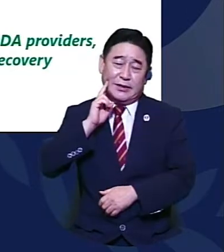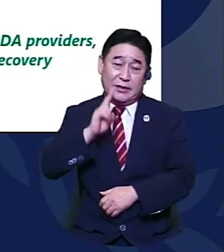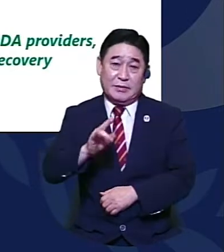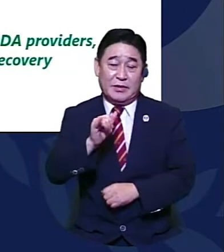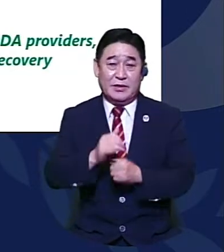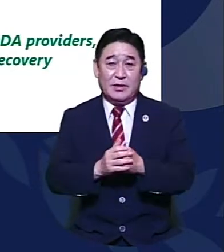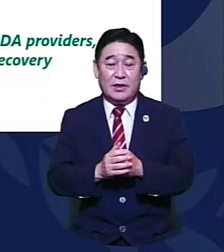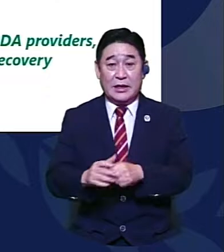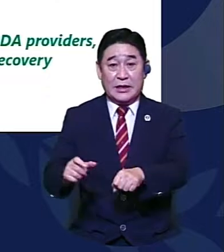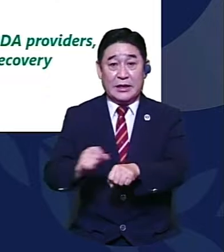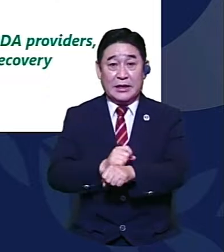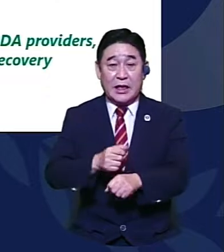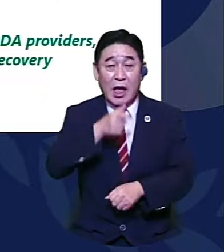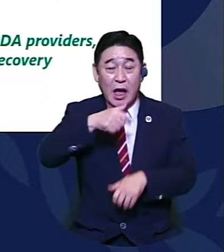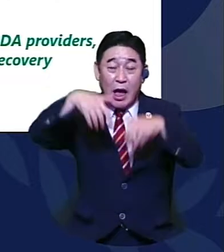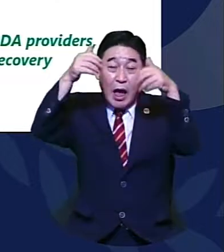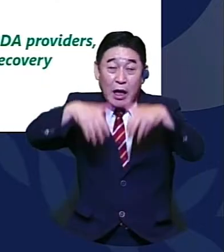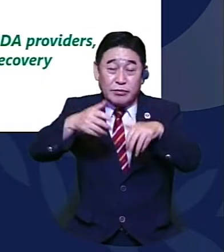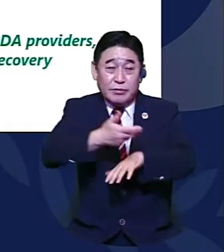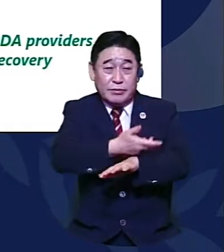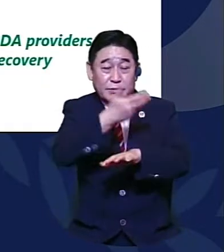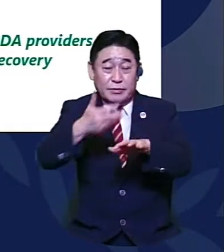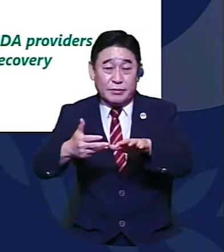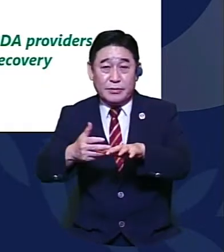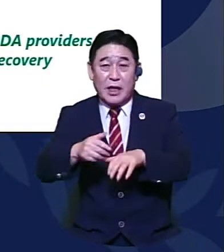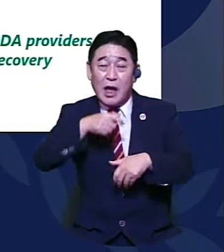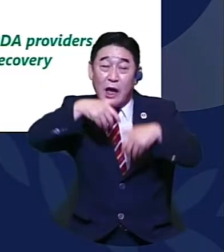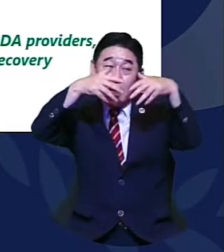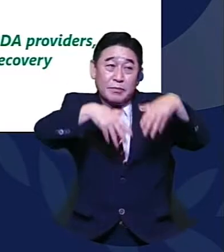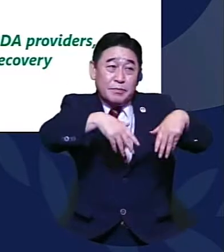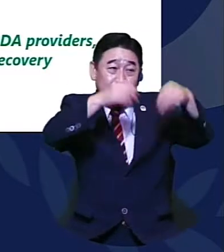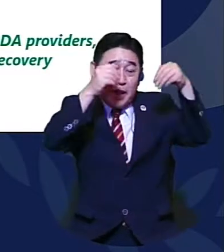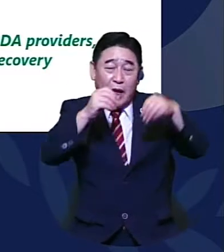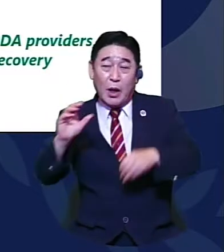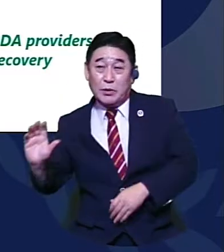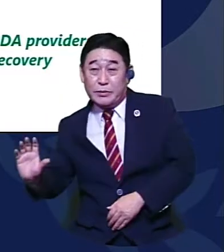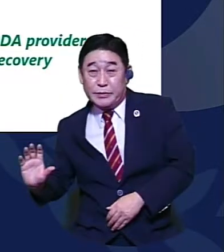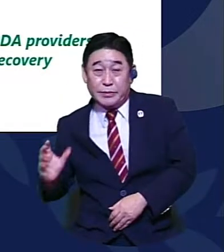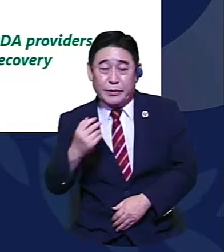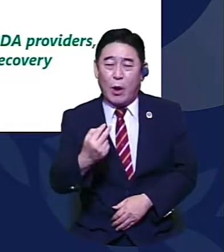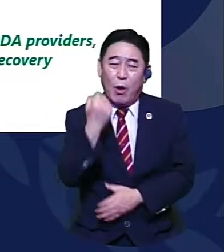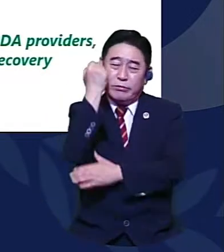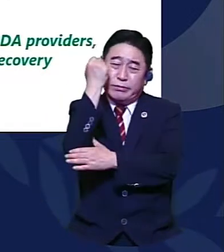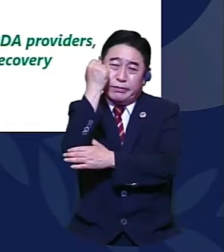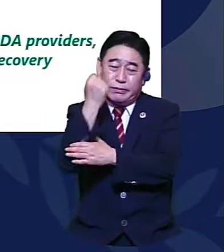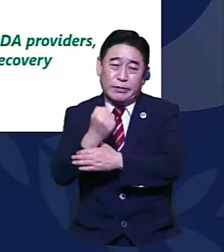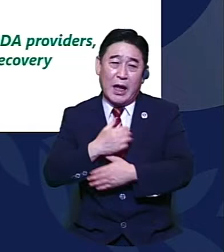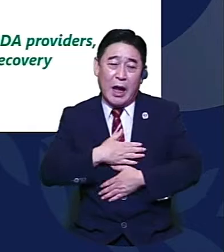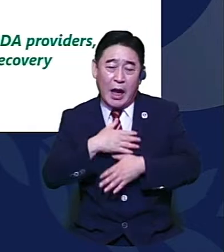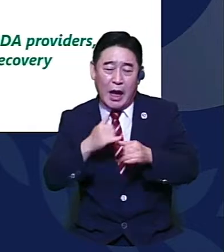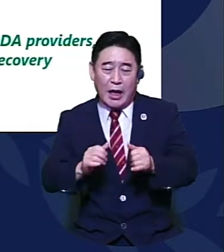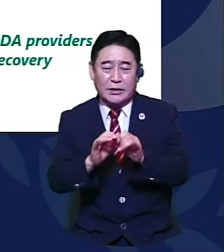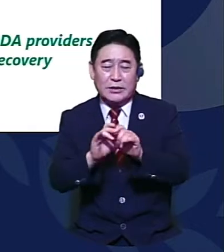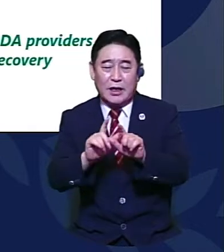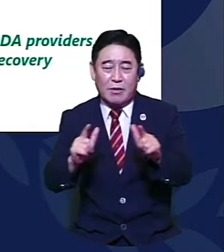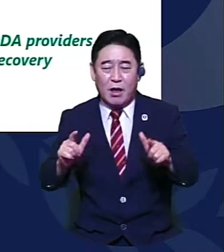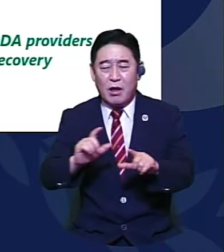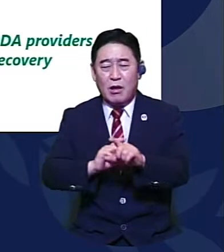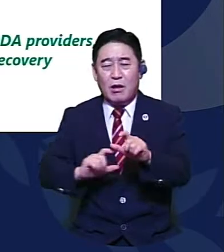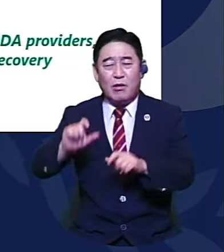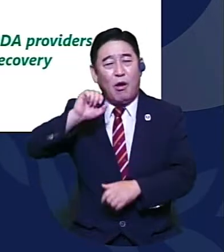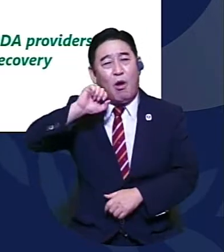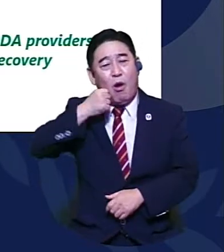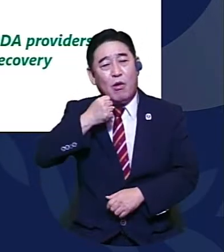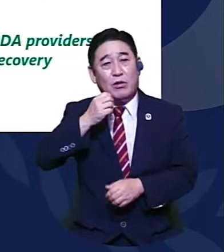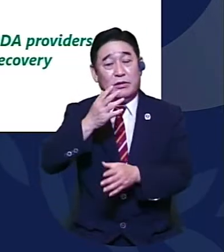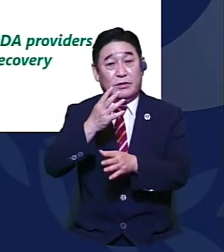floods and droughts and cyclones and indoor air pollution. Well, Korea's aid was not very green in 2018,